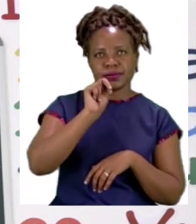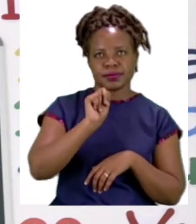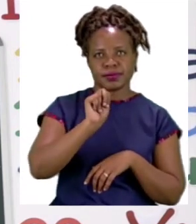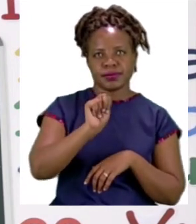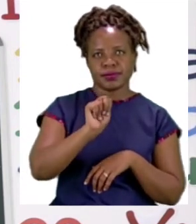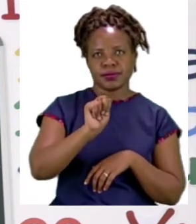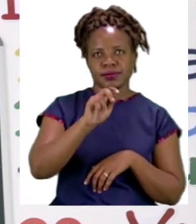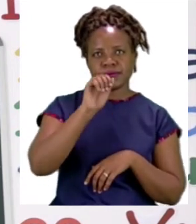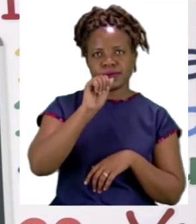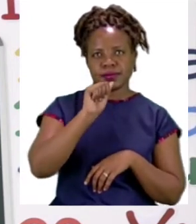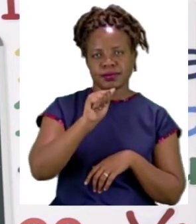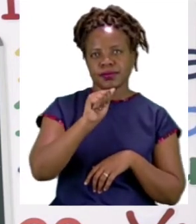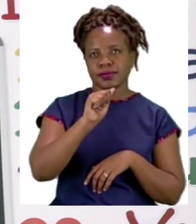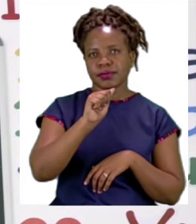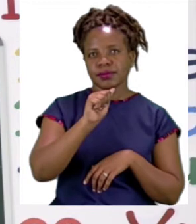A,